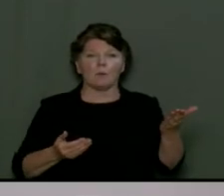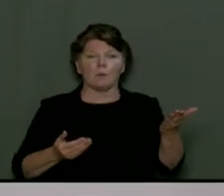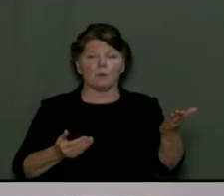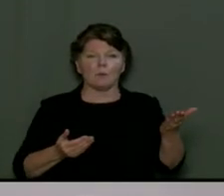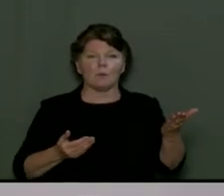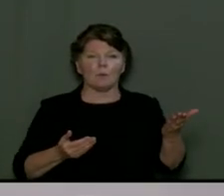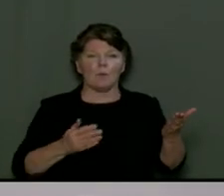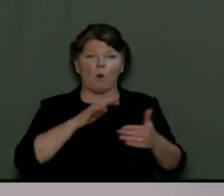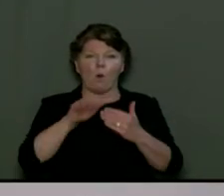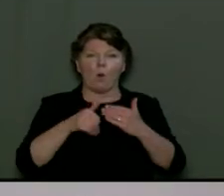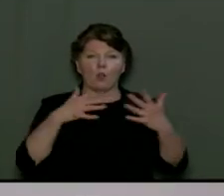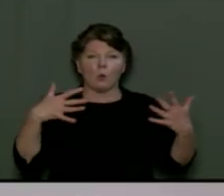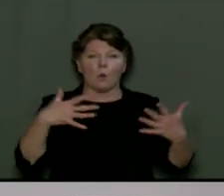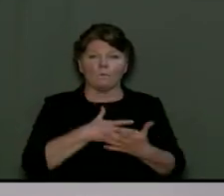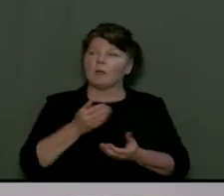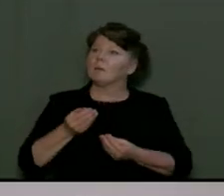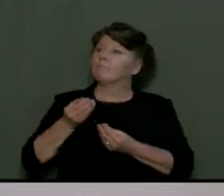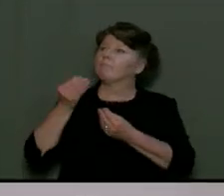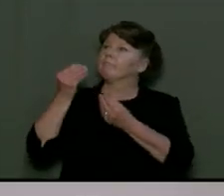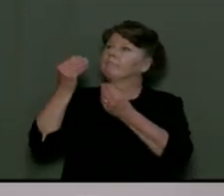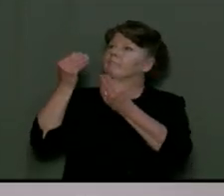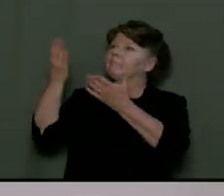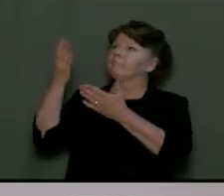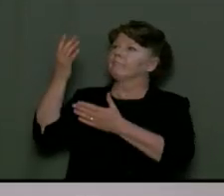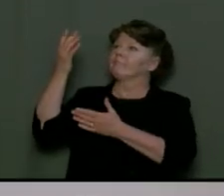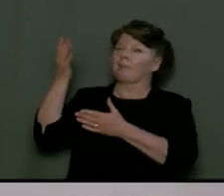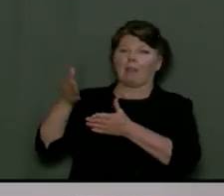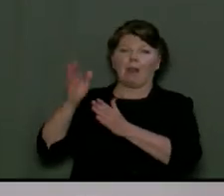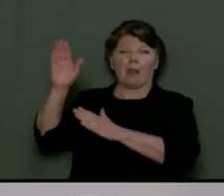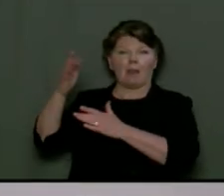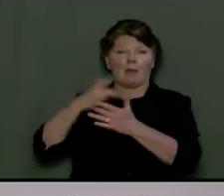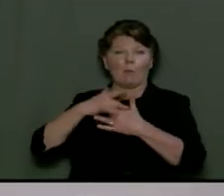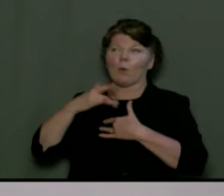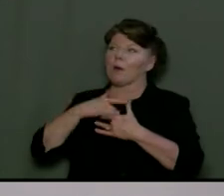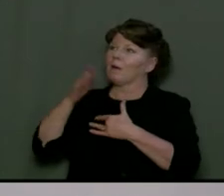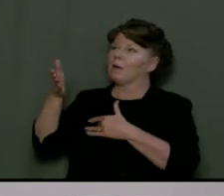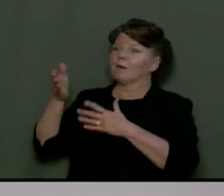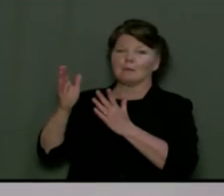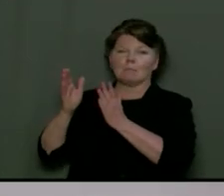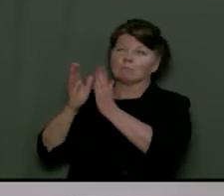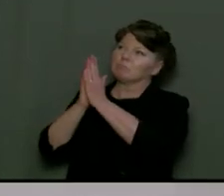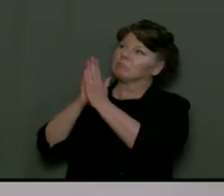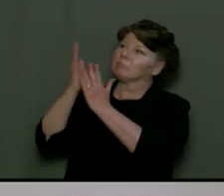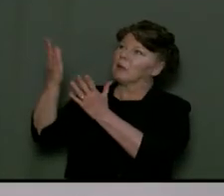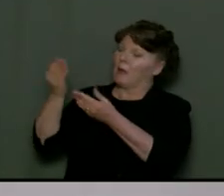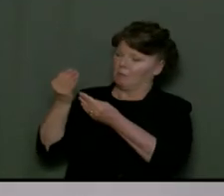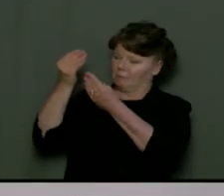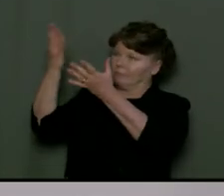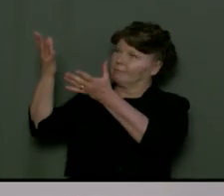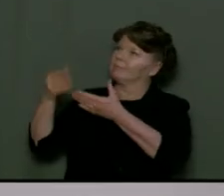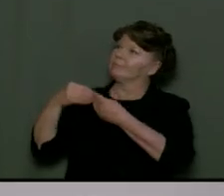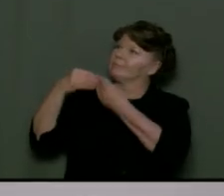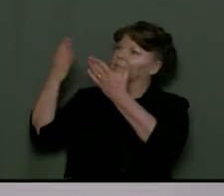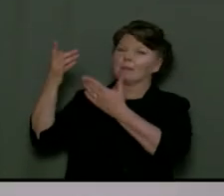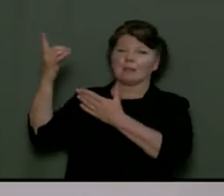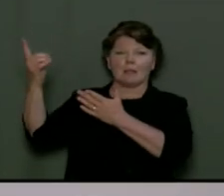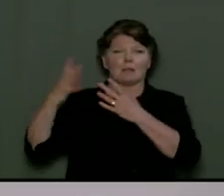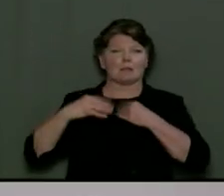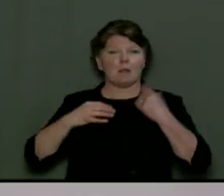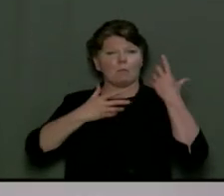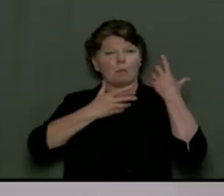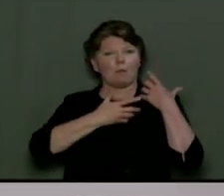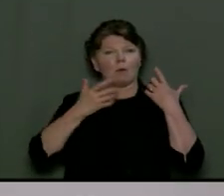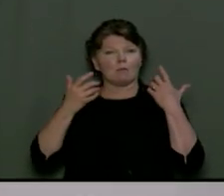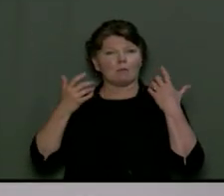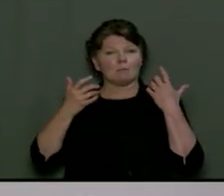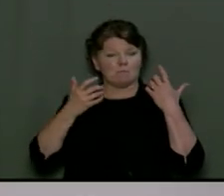anxiety on him. Let him do the worrying. Wear his yoke, let him shoulder most of